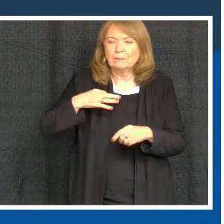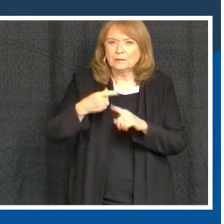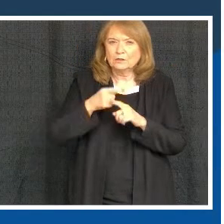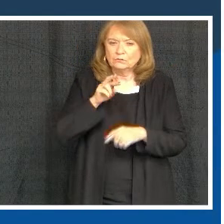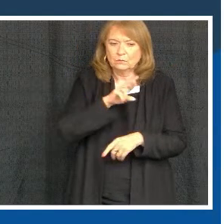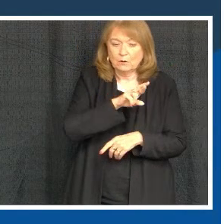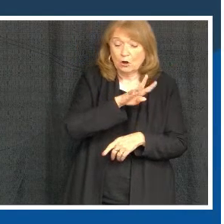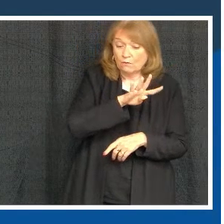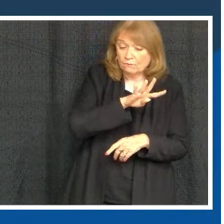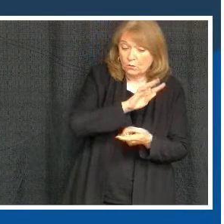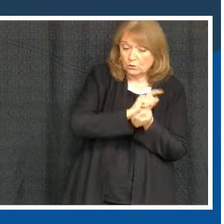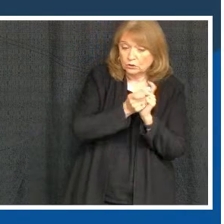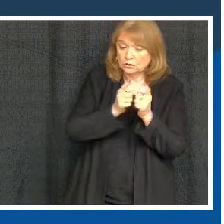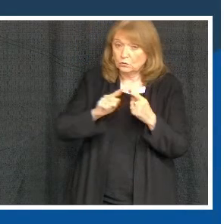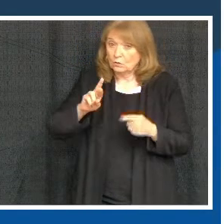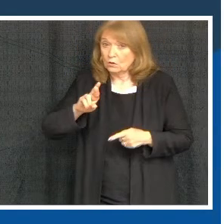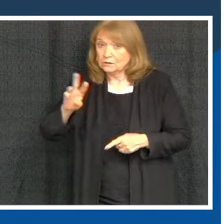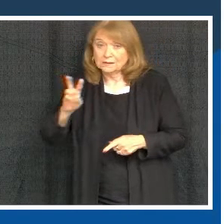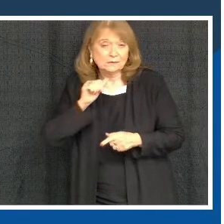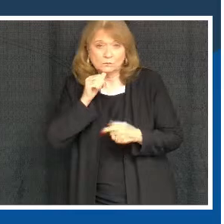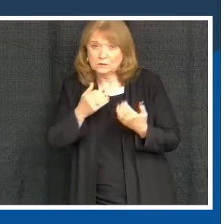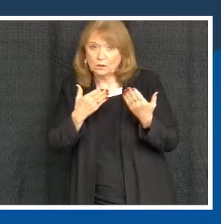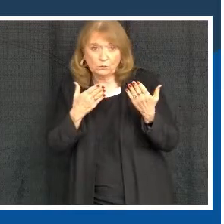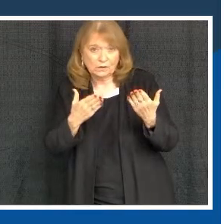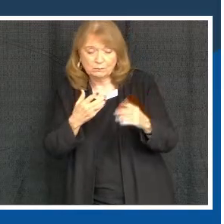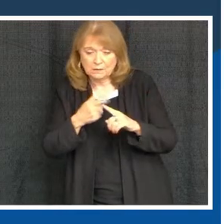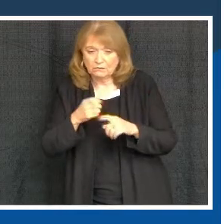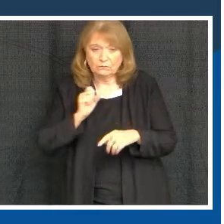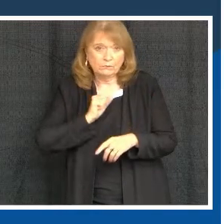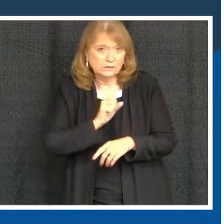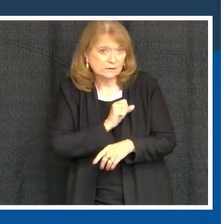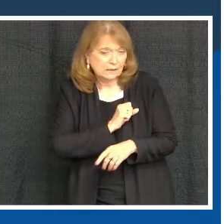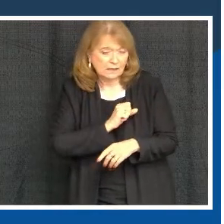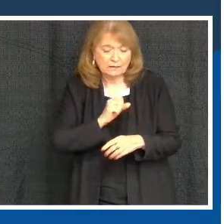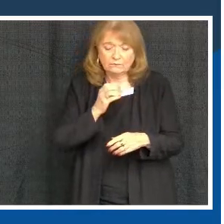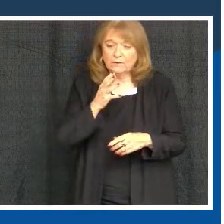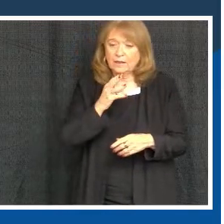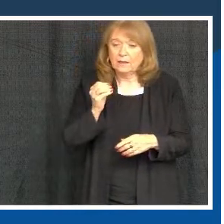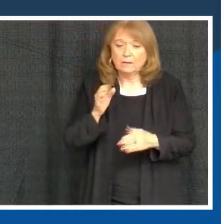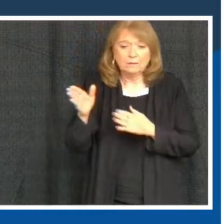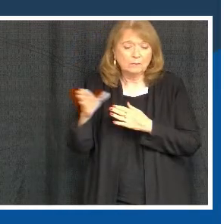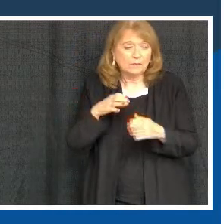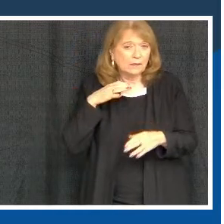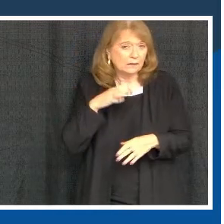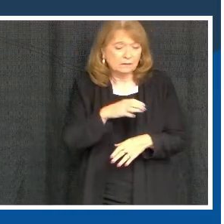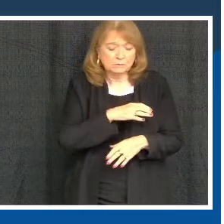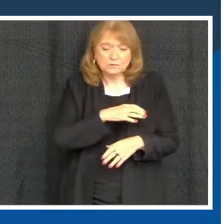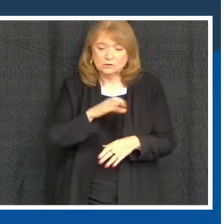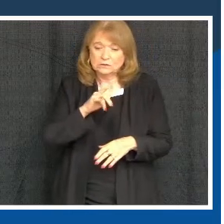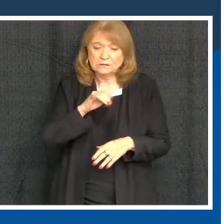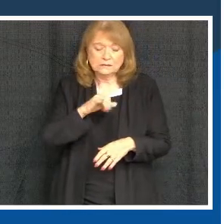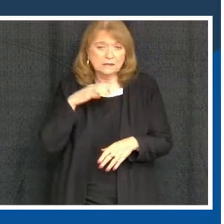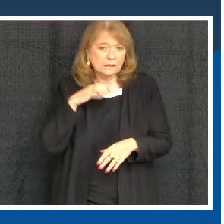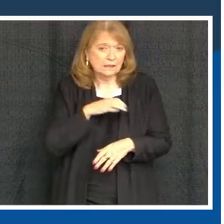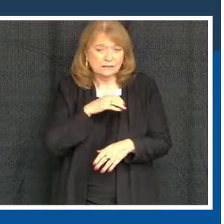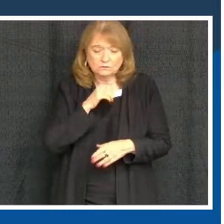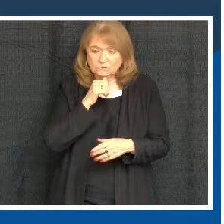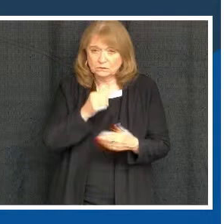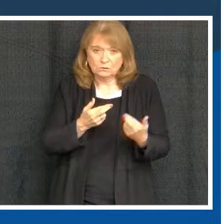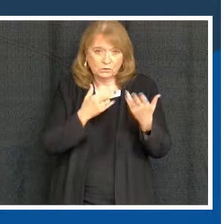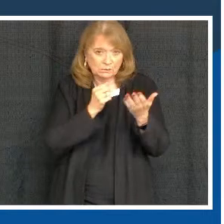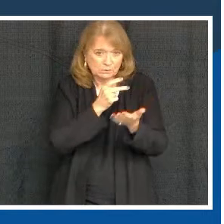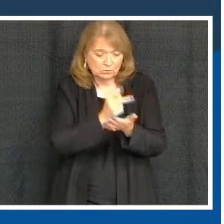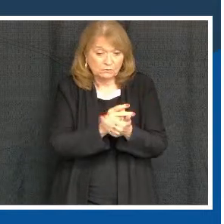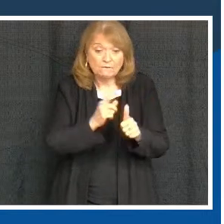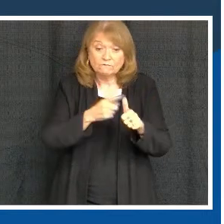R4 to the R6. It wasn't recommended from the planning staff. It did receive planning commission and city council approval on first reading. They pulled